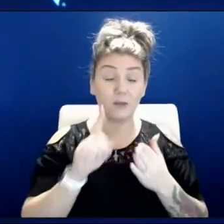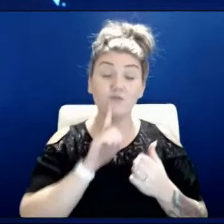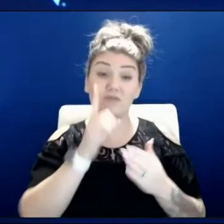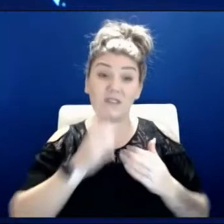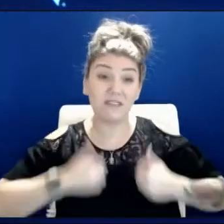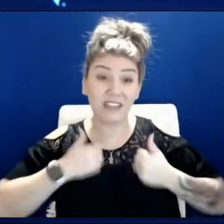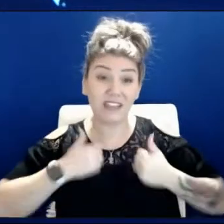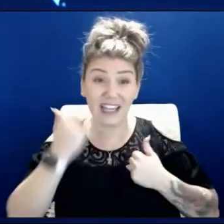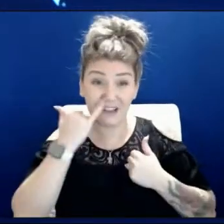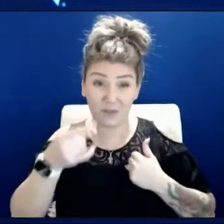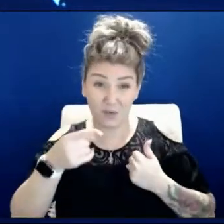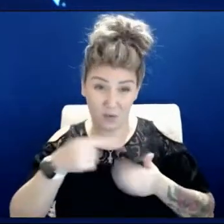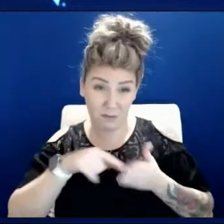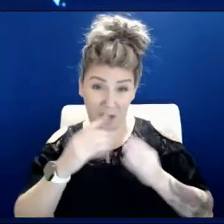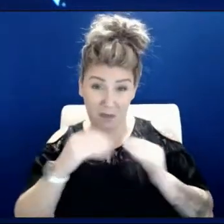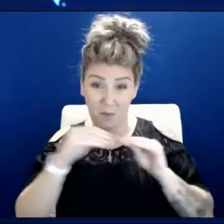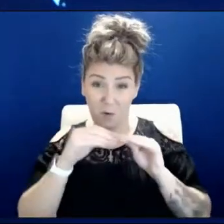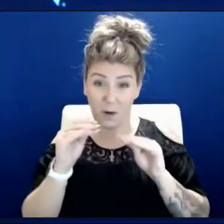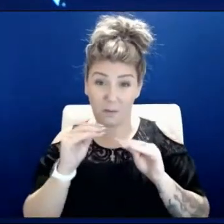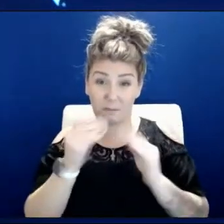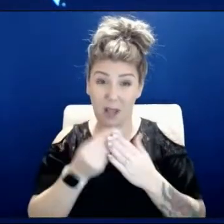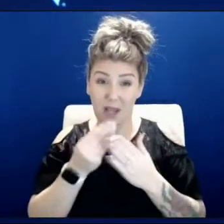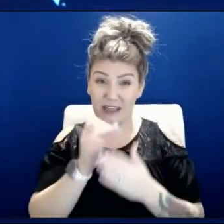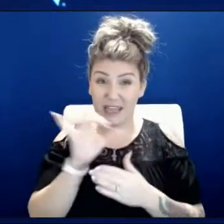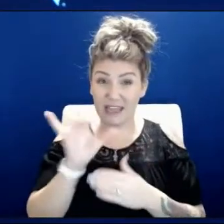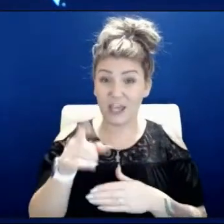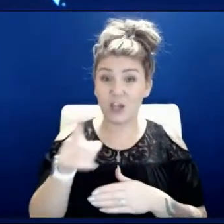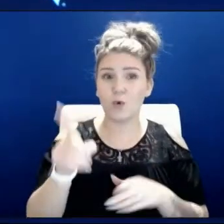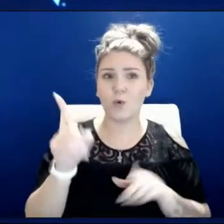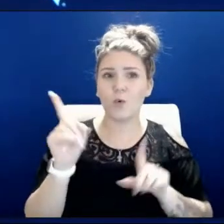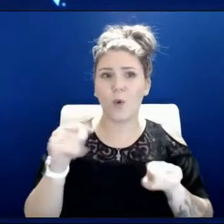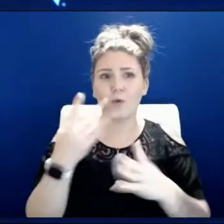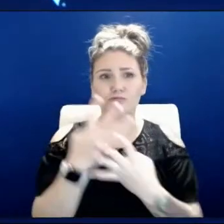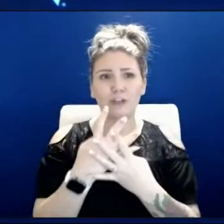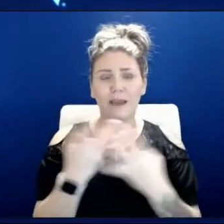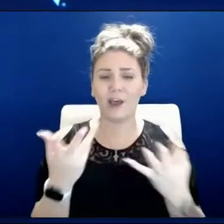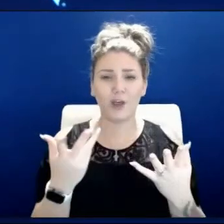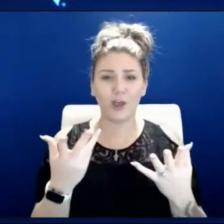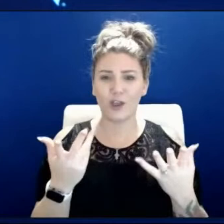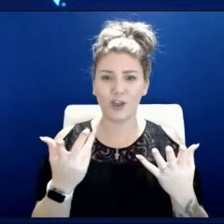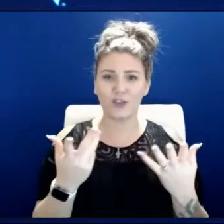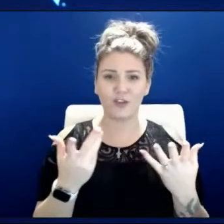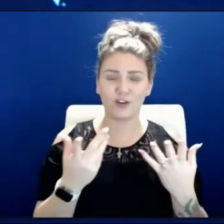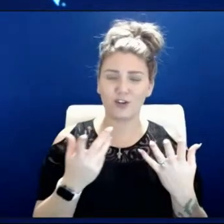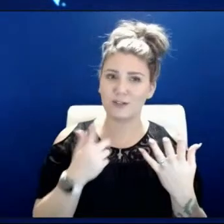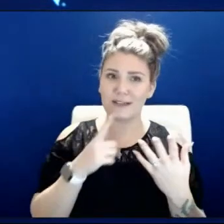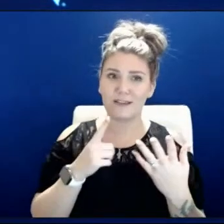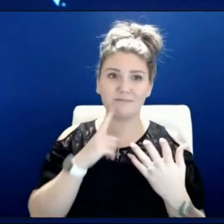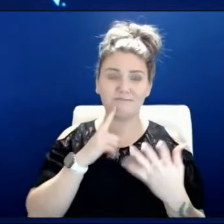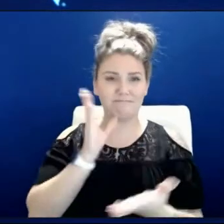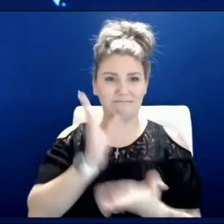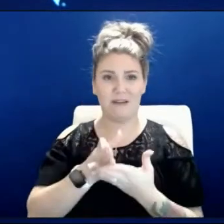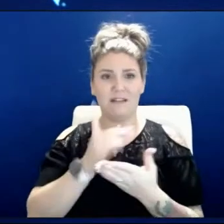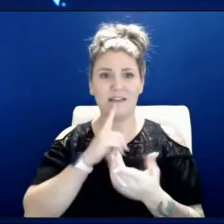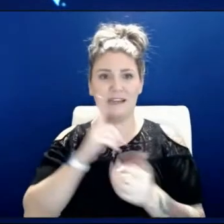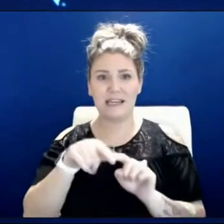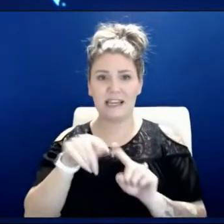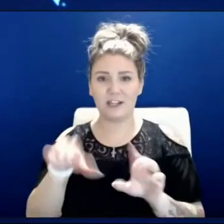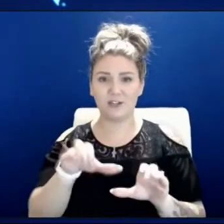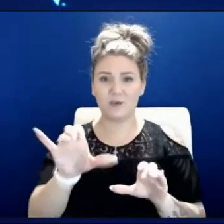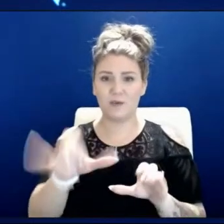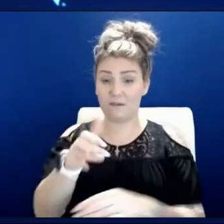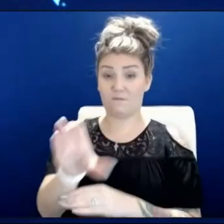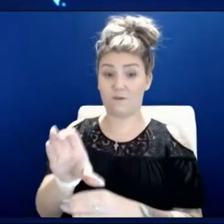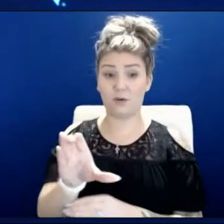money for doing something like that, you go to jail. So that there's this there's a red line around that is enforced very,